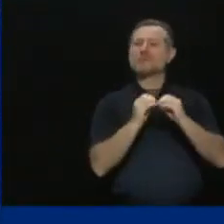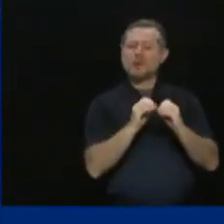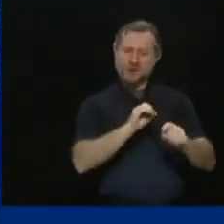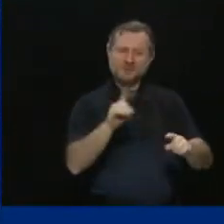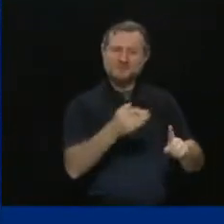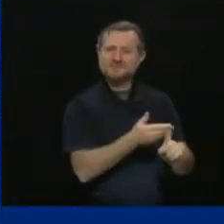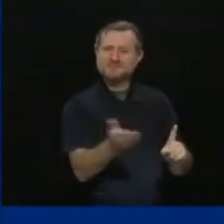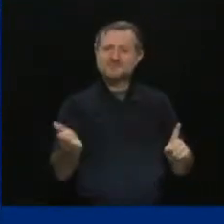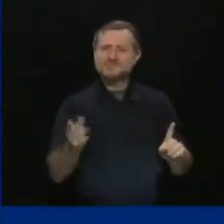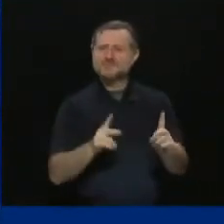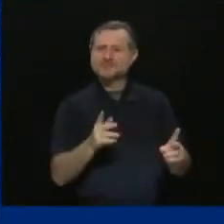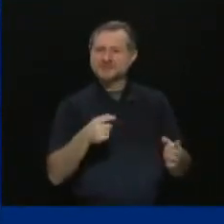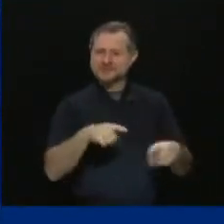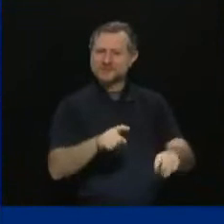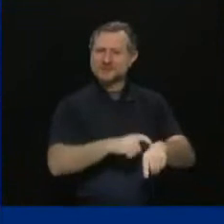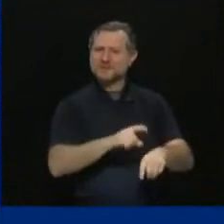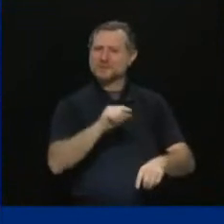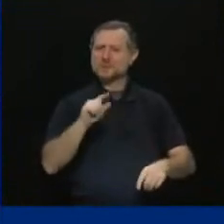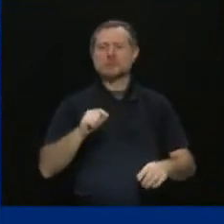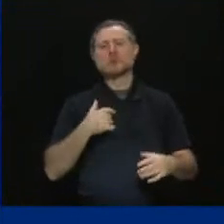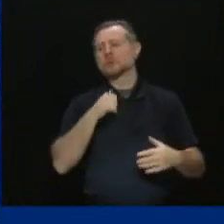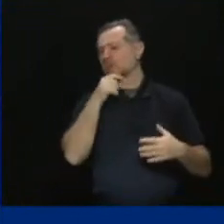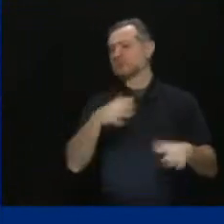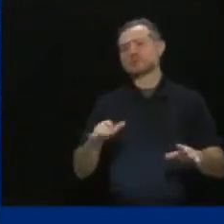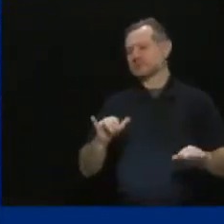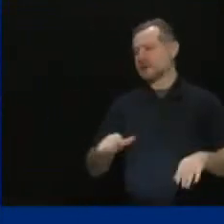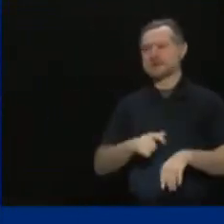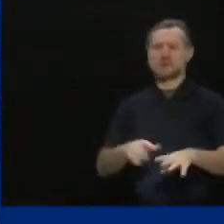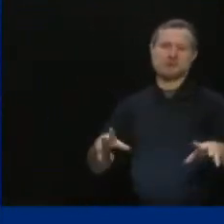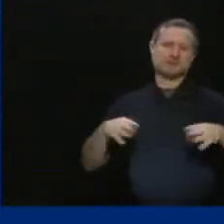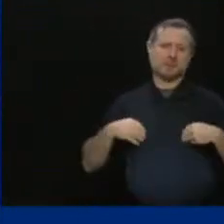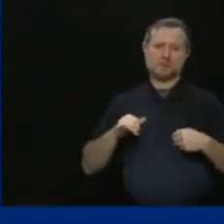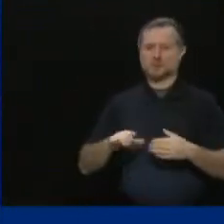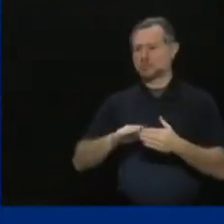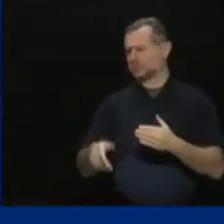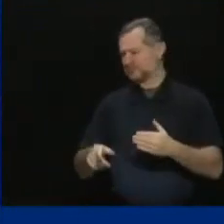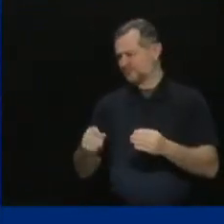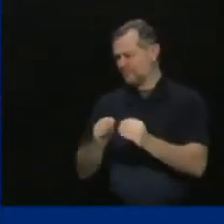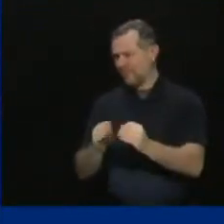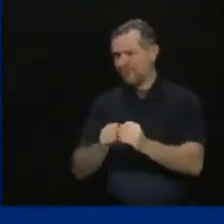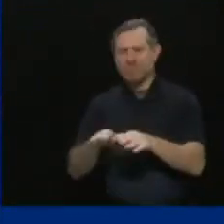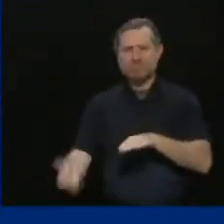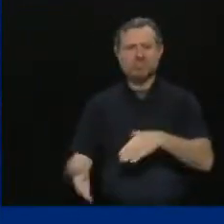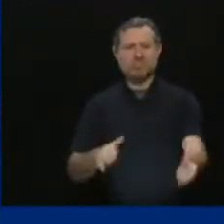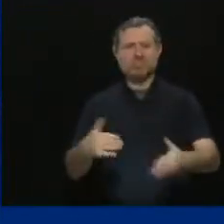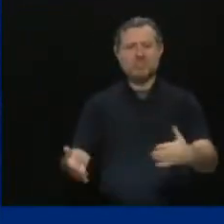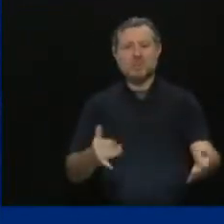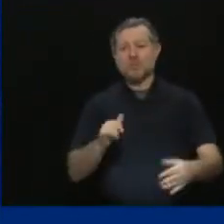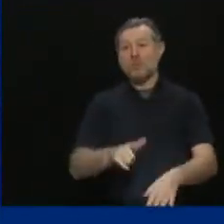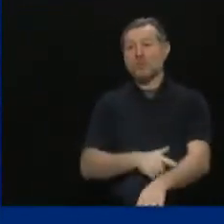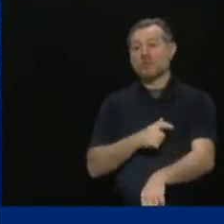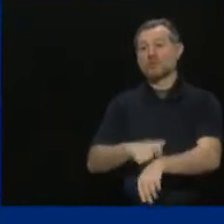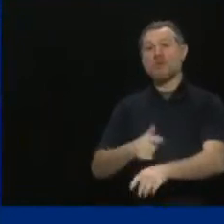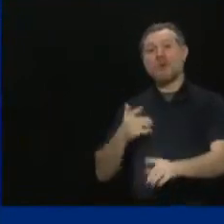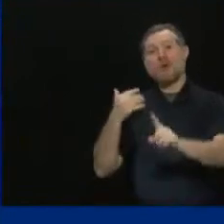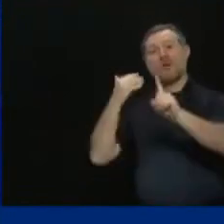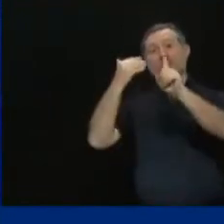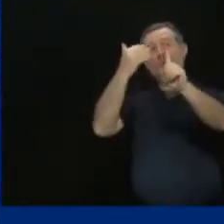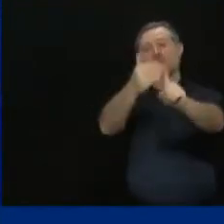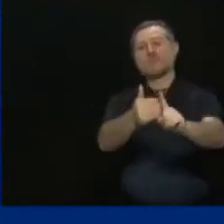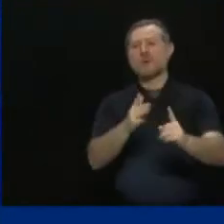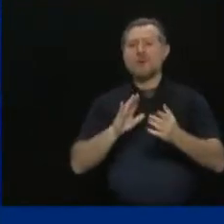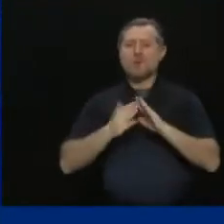is not an acceptable outcome. For too long, society fought a failed war